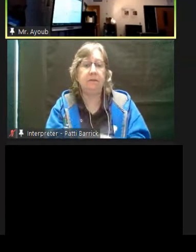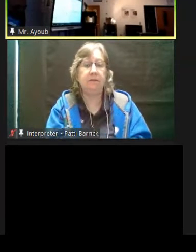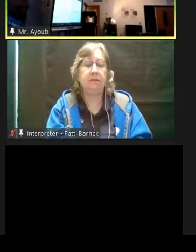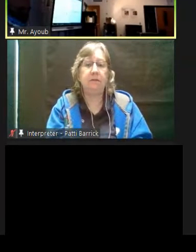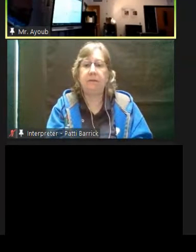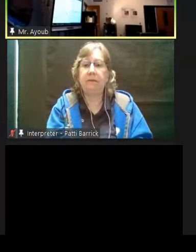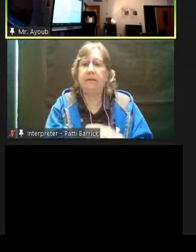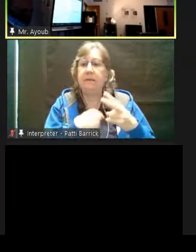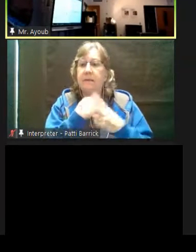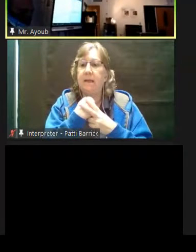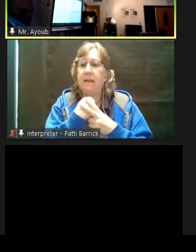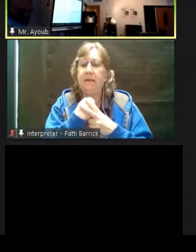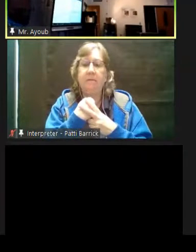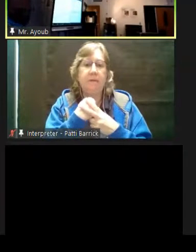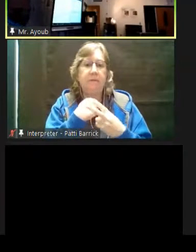Let's save it.